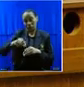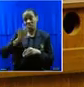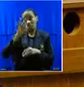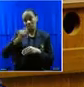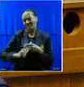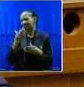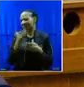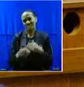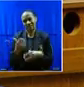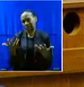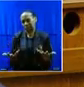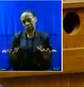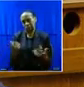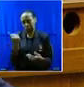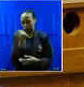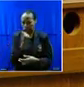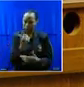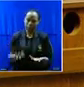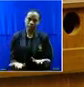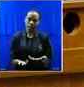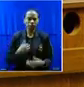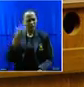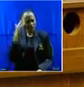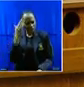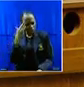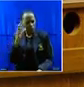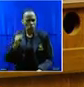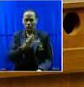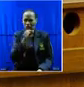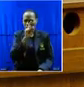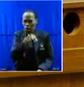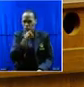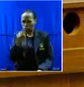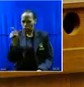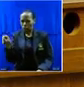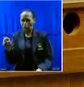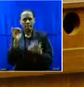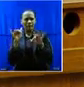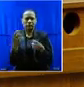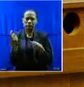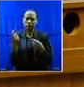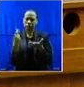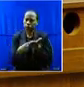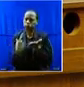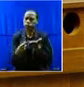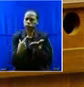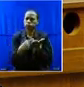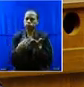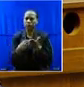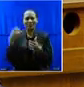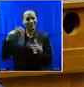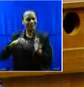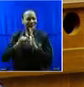that there are discussions that are going on in our country about a basic income grant, and we say